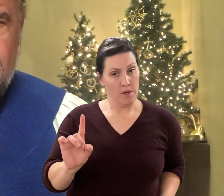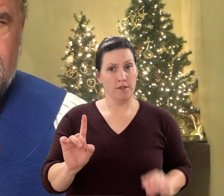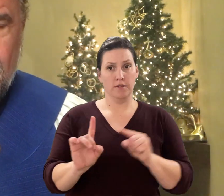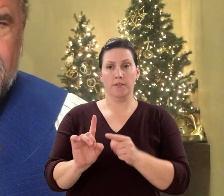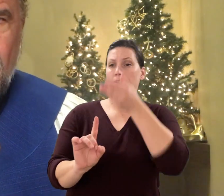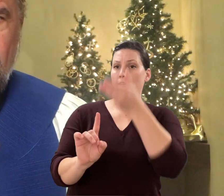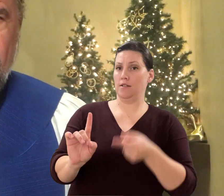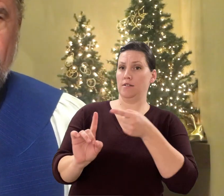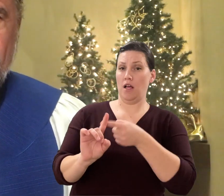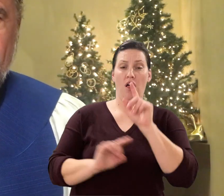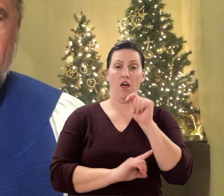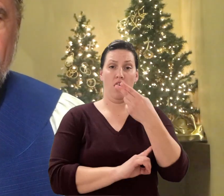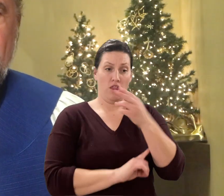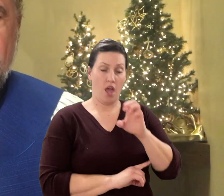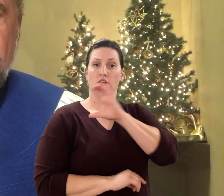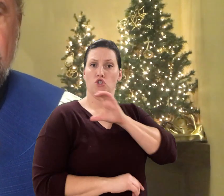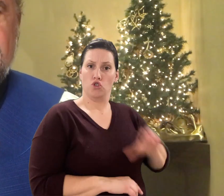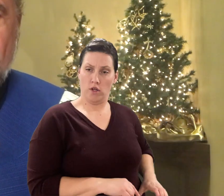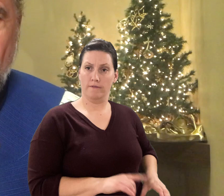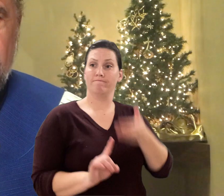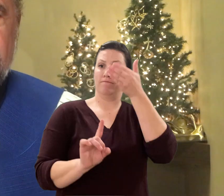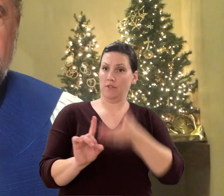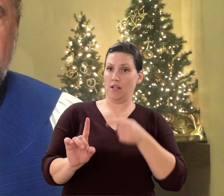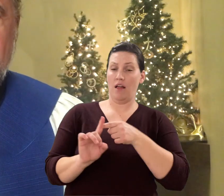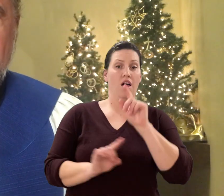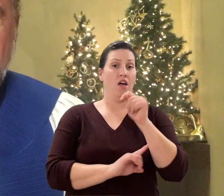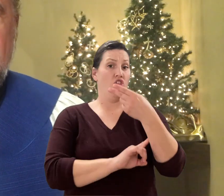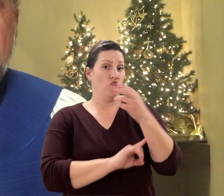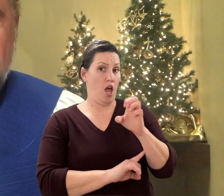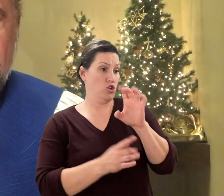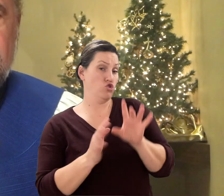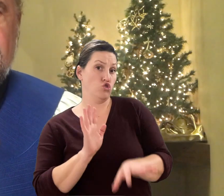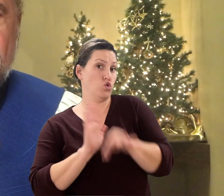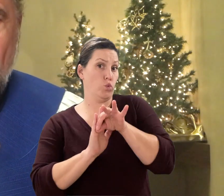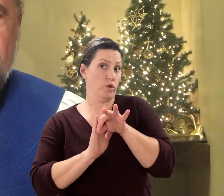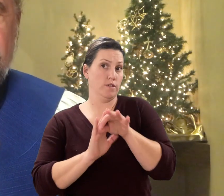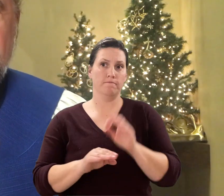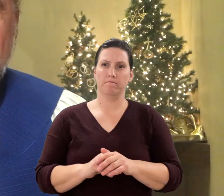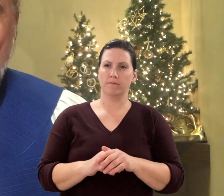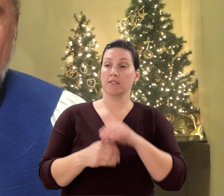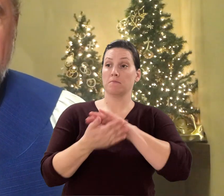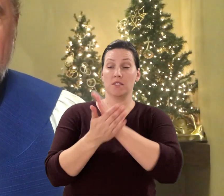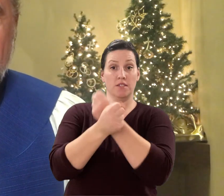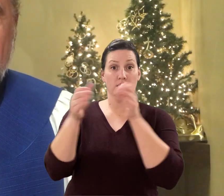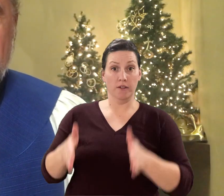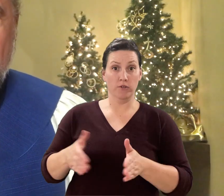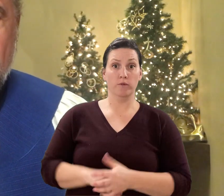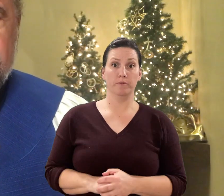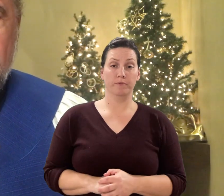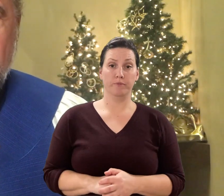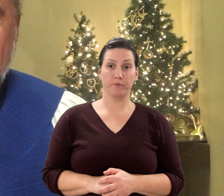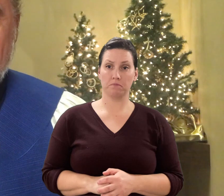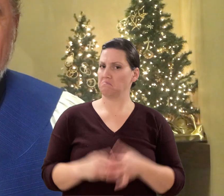Jesus is the Messiah, that he is the Christ. He is the chosen one to